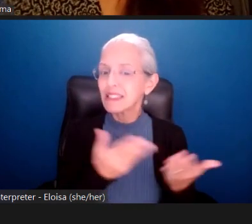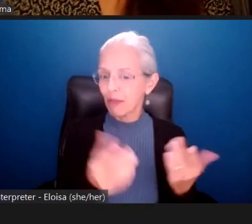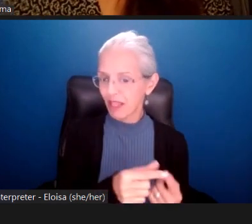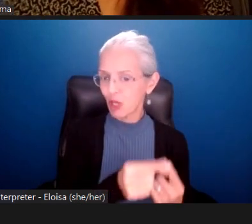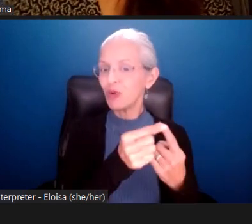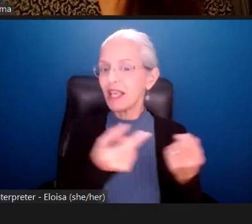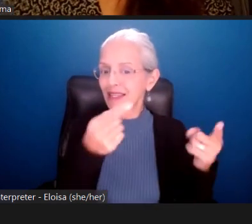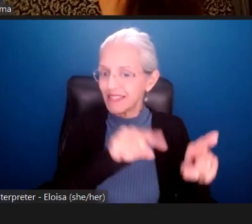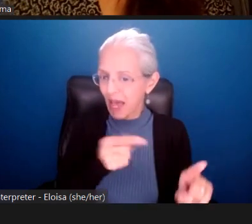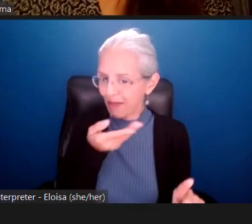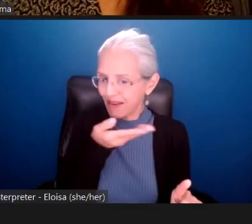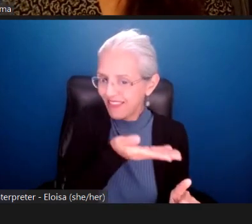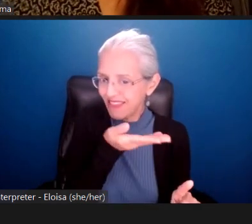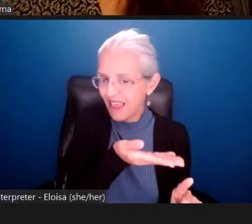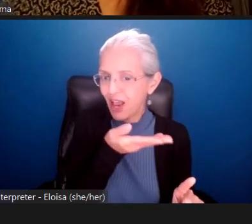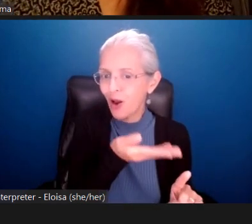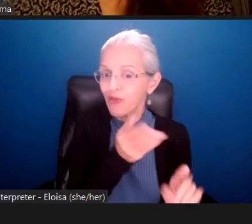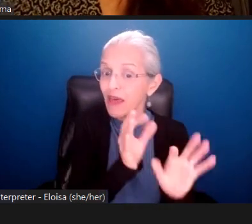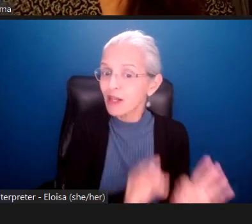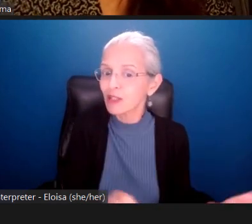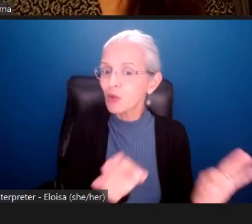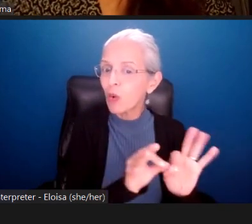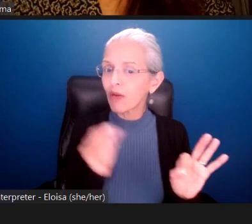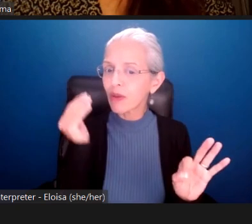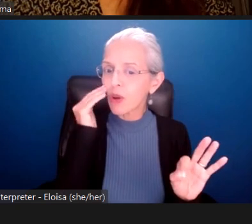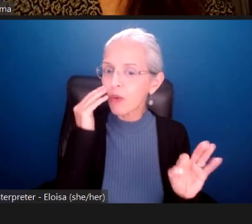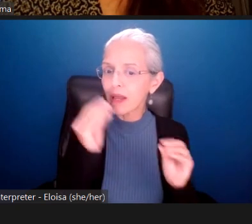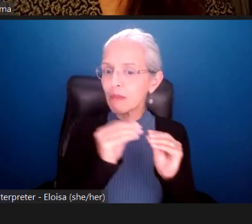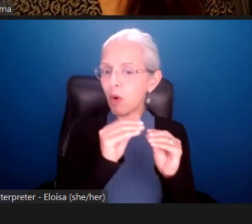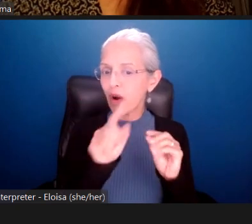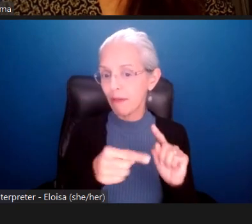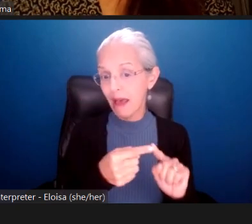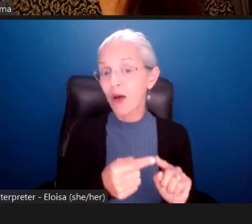there that is worth knowing more about.